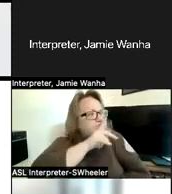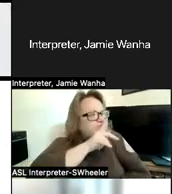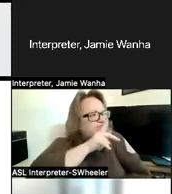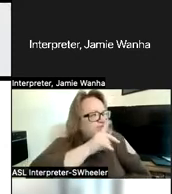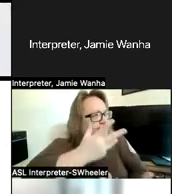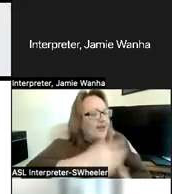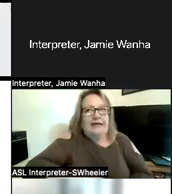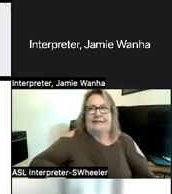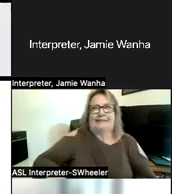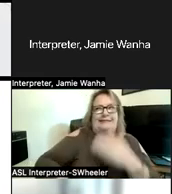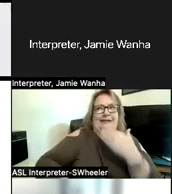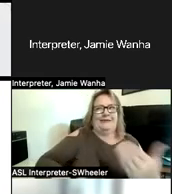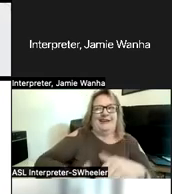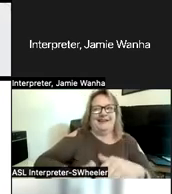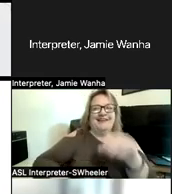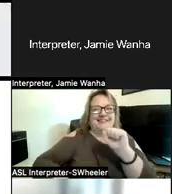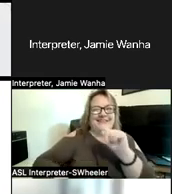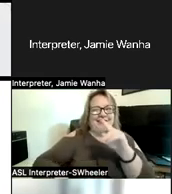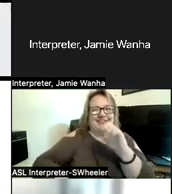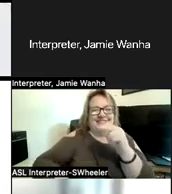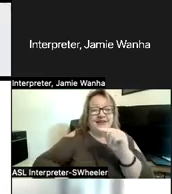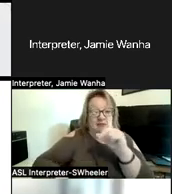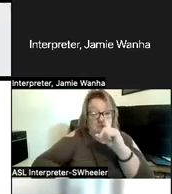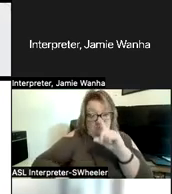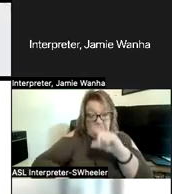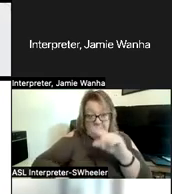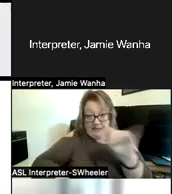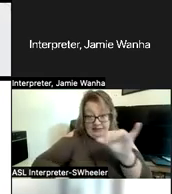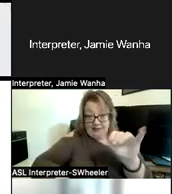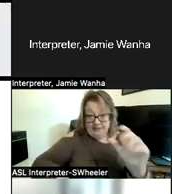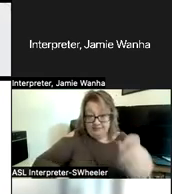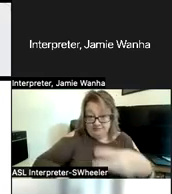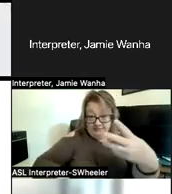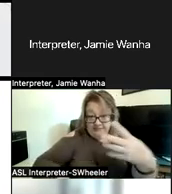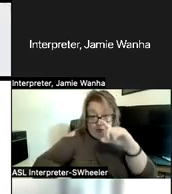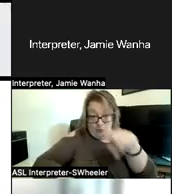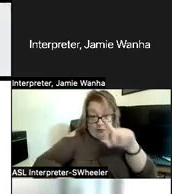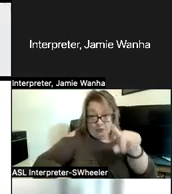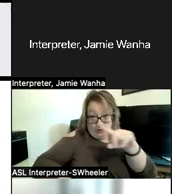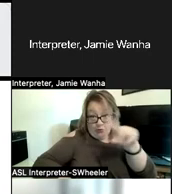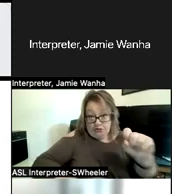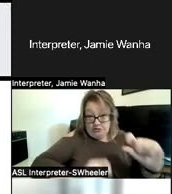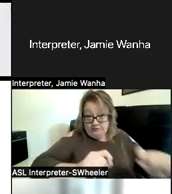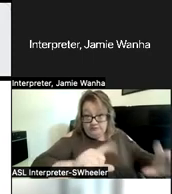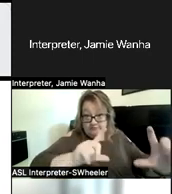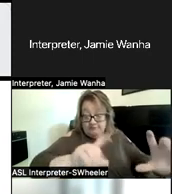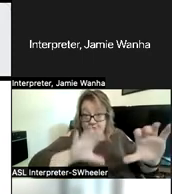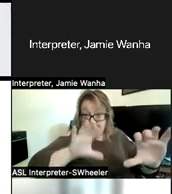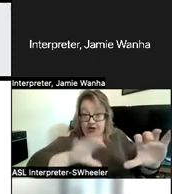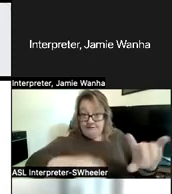Thank you again, Stephen. And if you wouldn't mind, likewise, responding to some of the questions posed to you in the